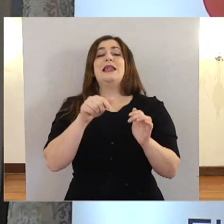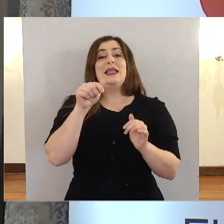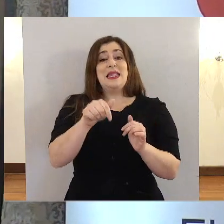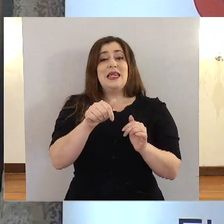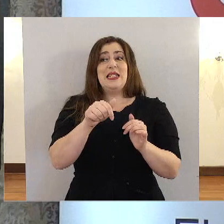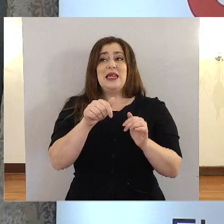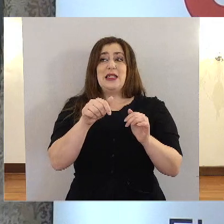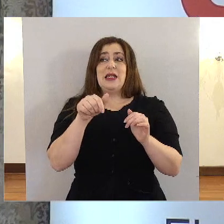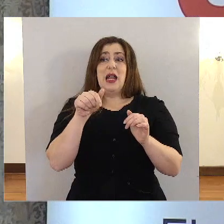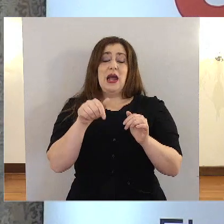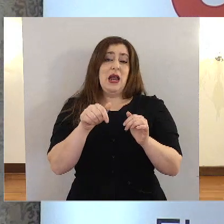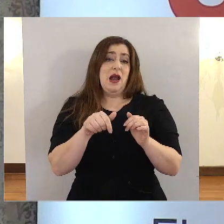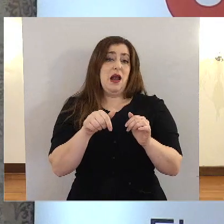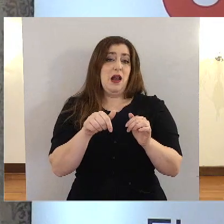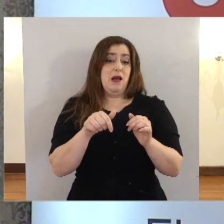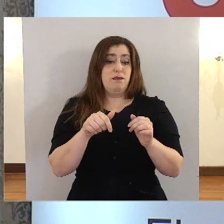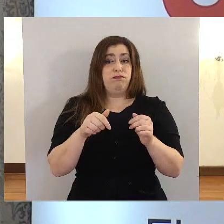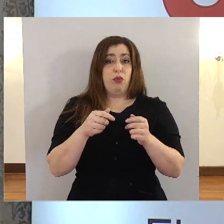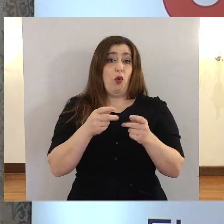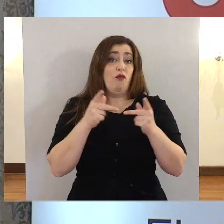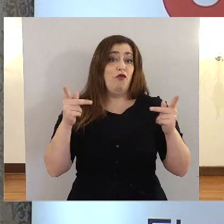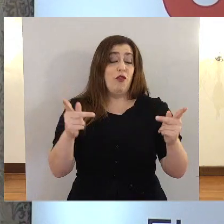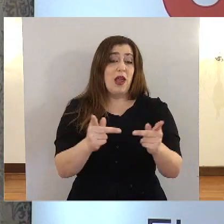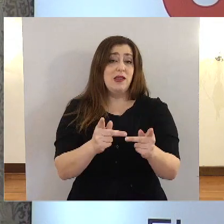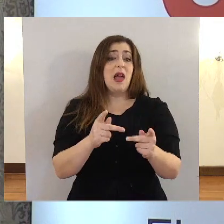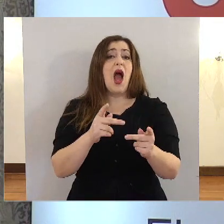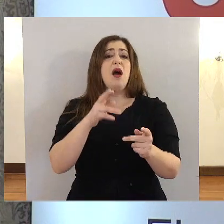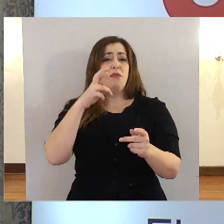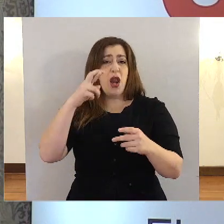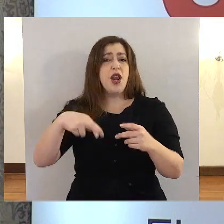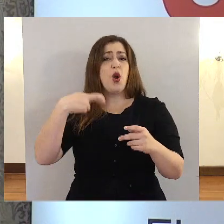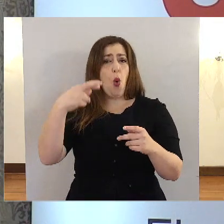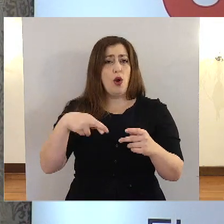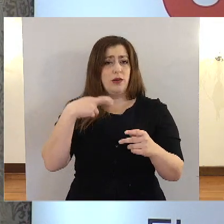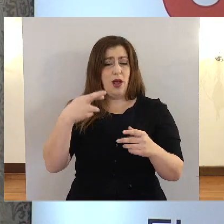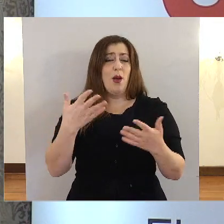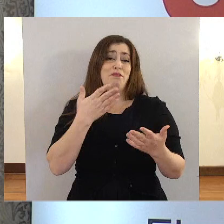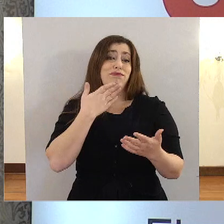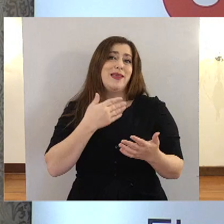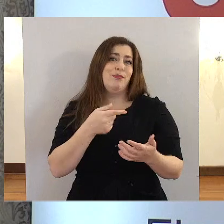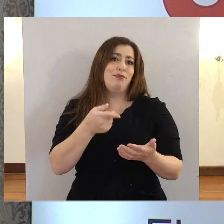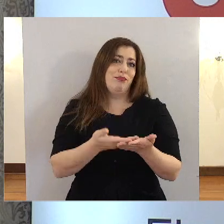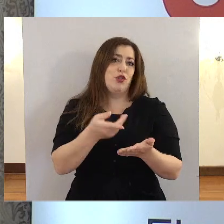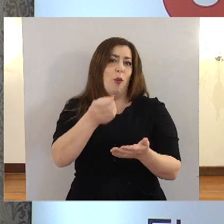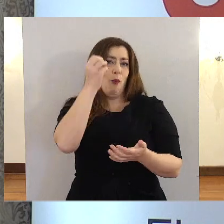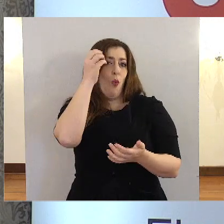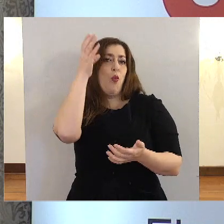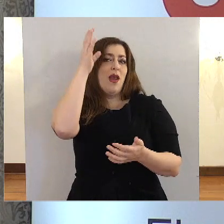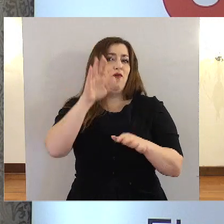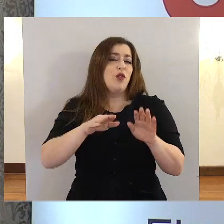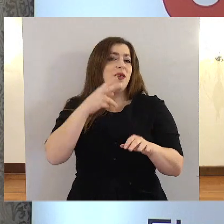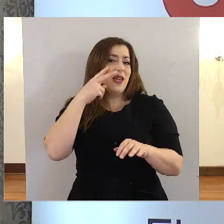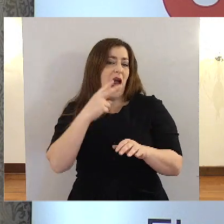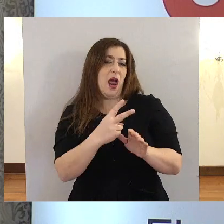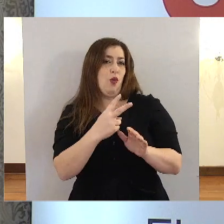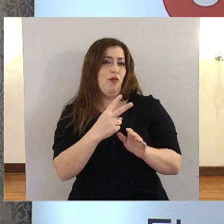be on camera or something, just please let us know. So without further ado, I would like to introduce our very first